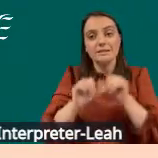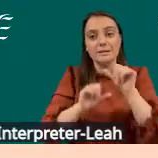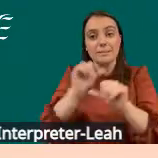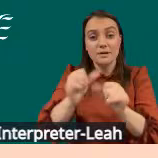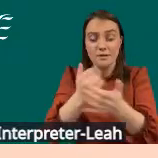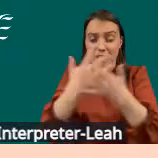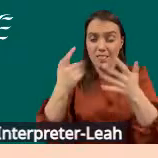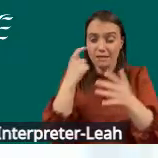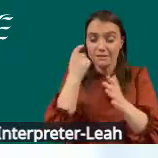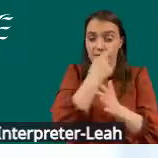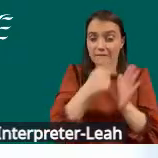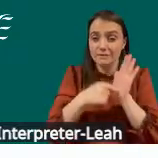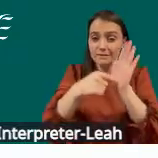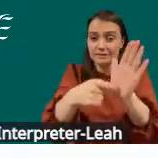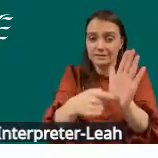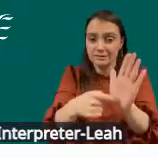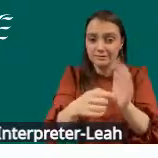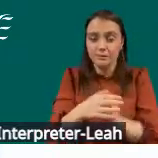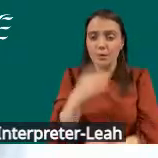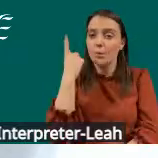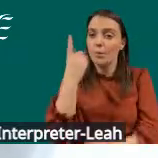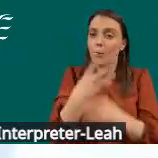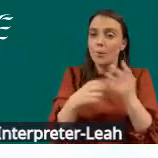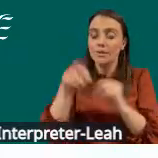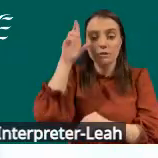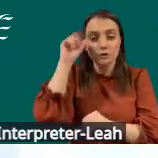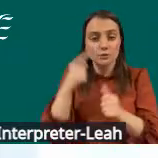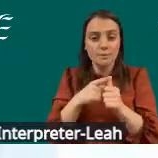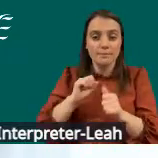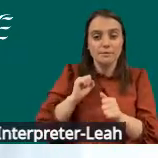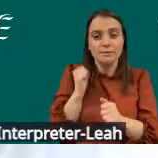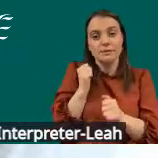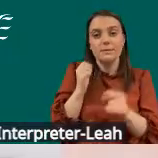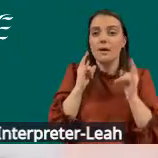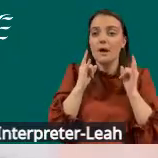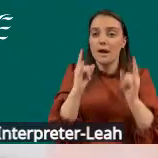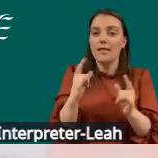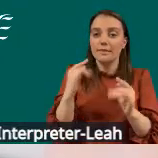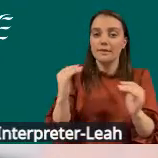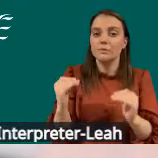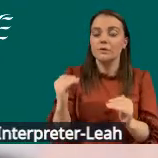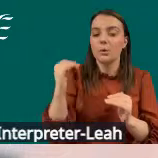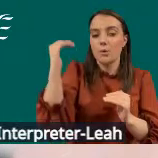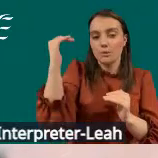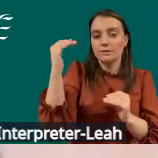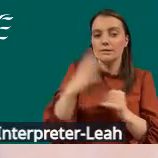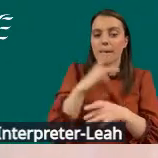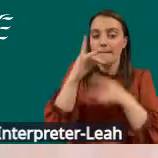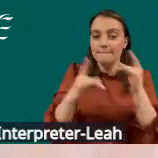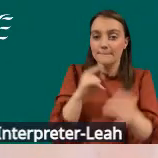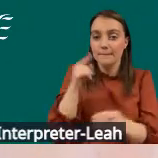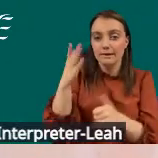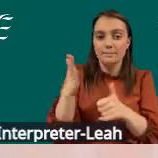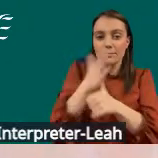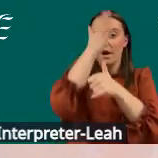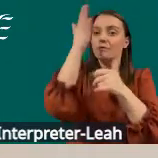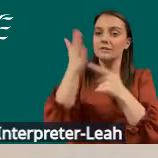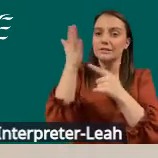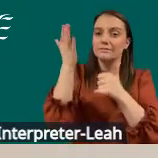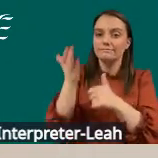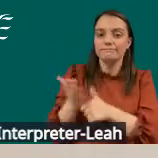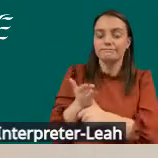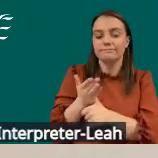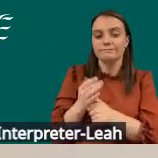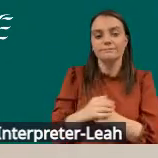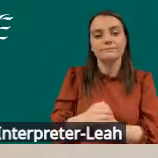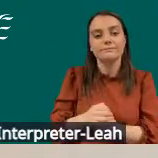it. One thing to remember to maintain our health as we age is to make healthy eating a priority.